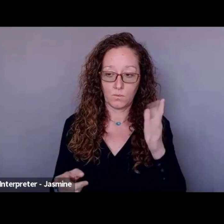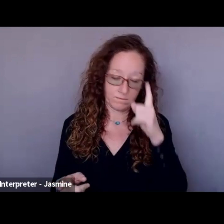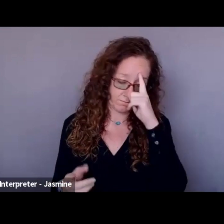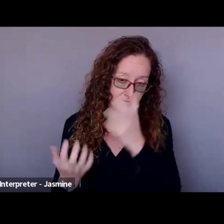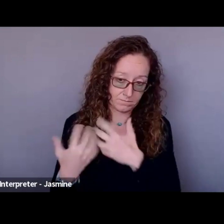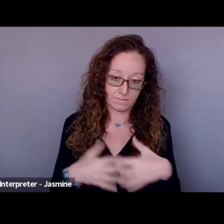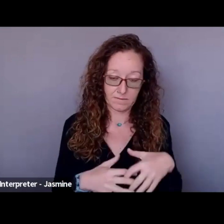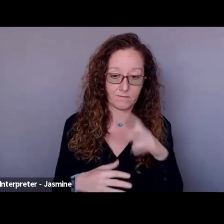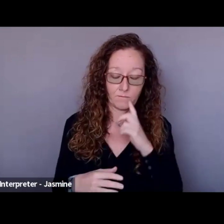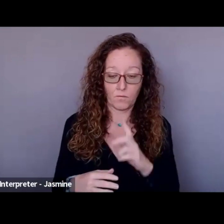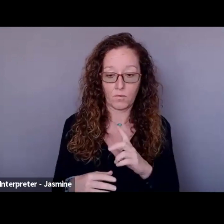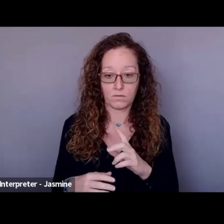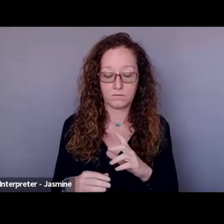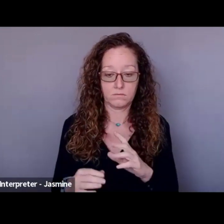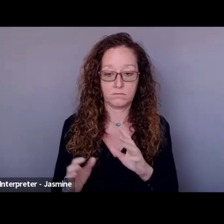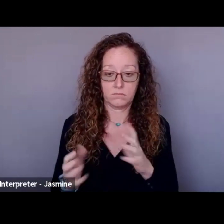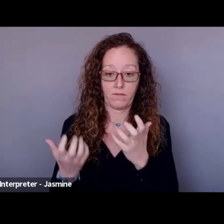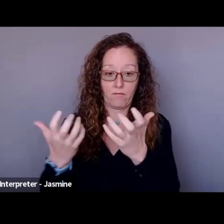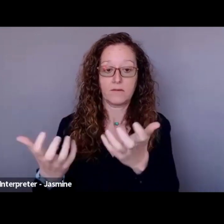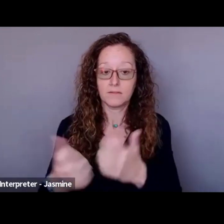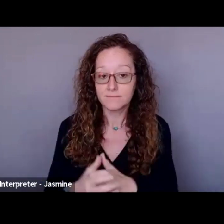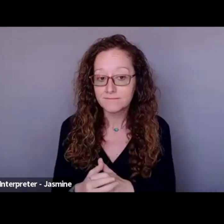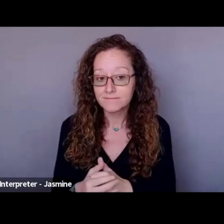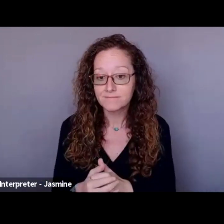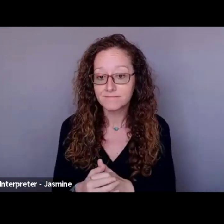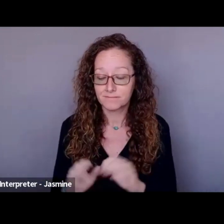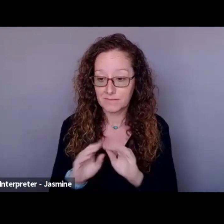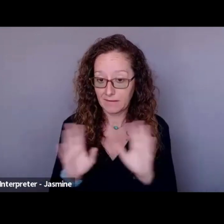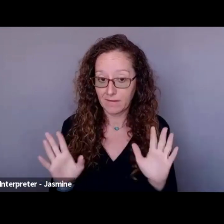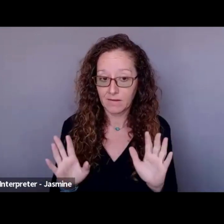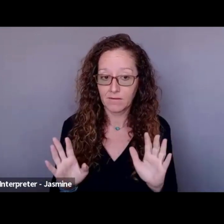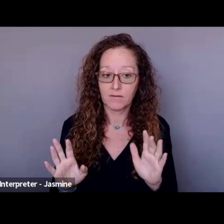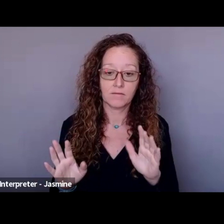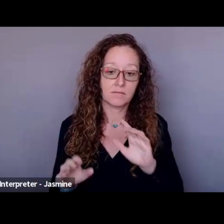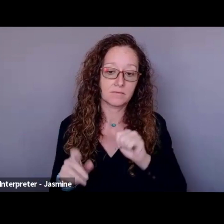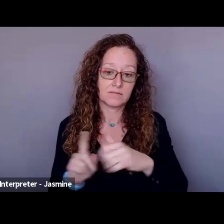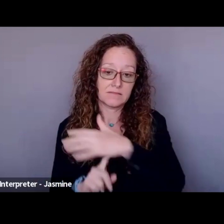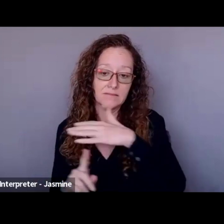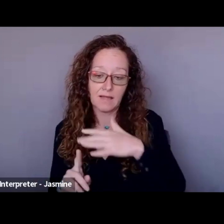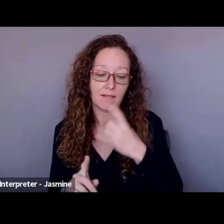an audience in connection to sets, lights, costumes, and sound?